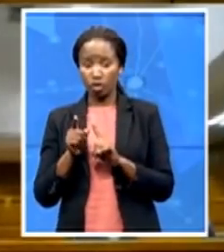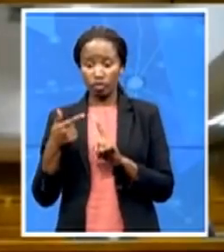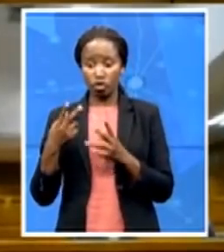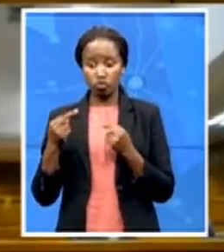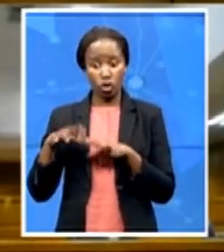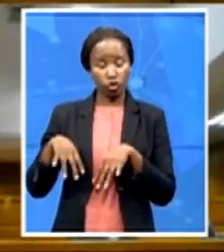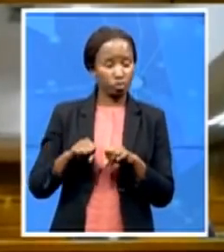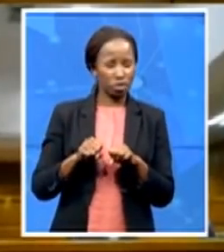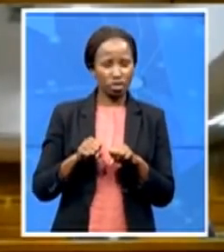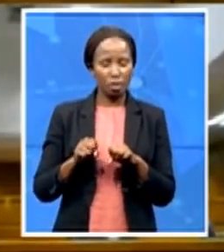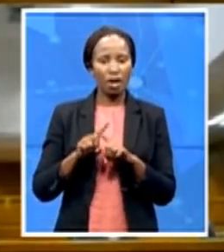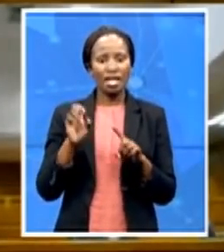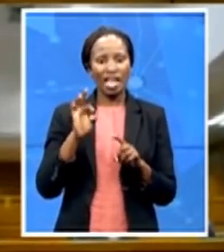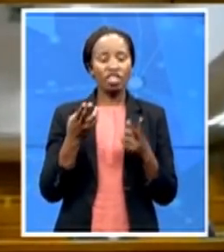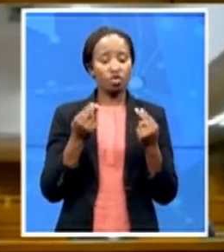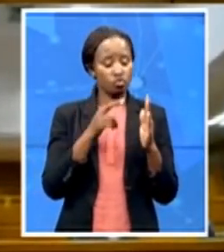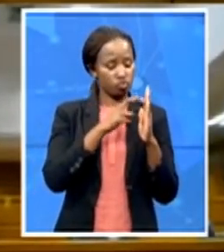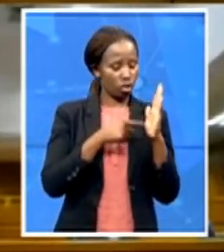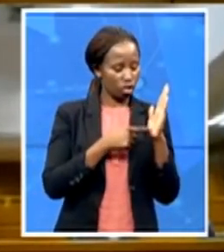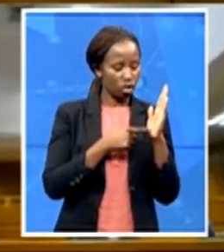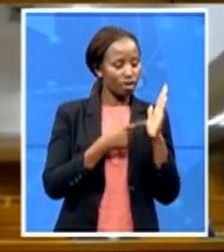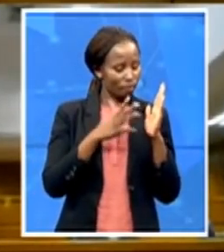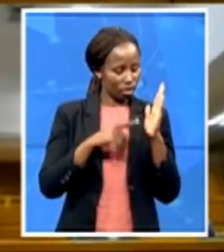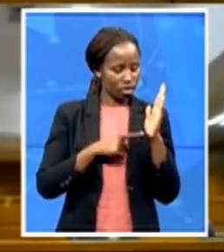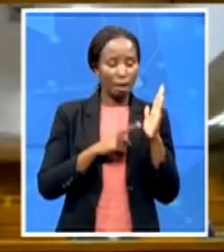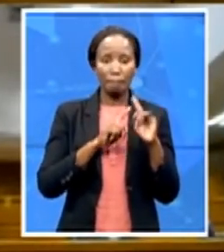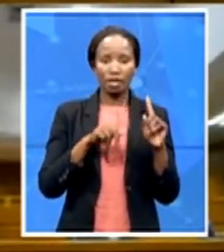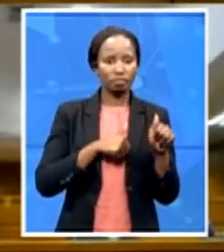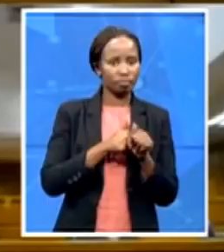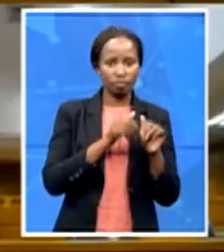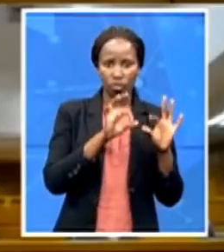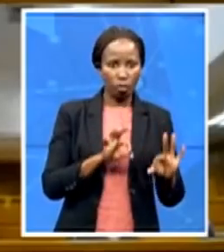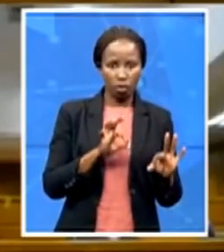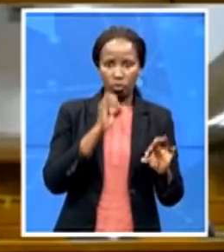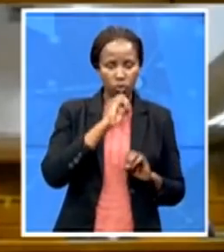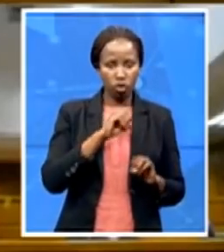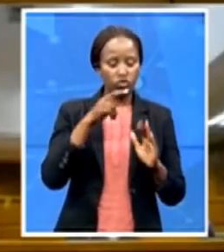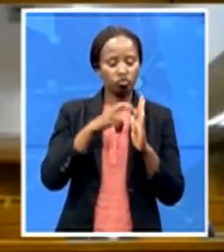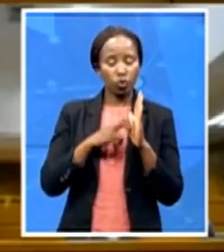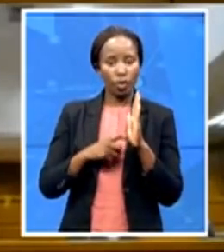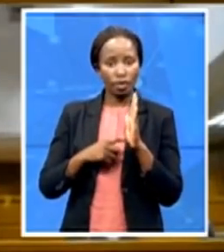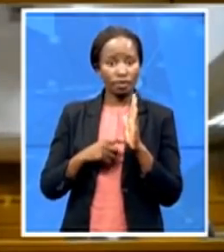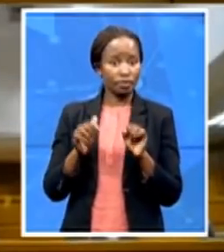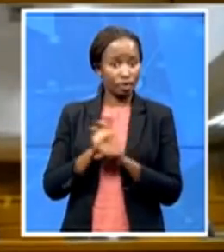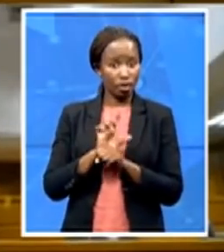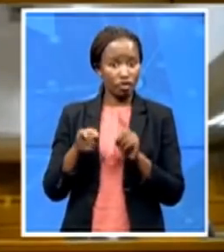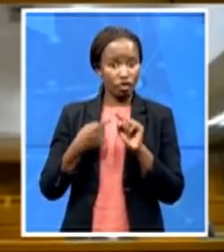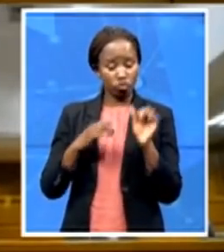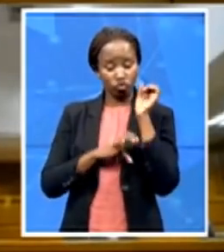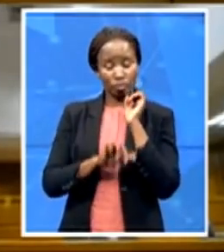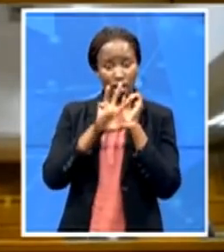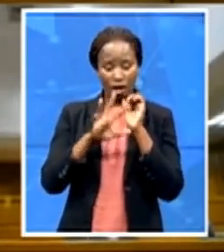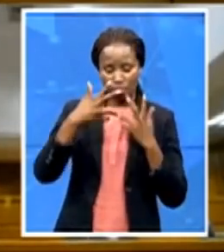retrospectively, in the sense of regulating the grounds and process for the impeachment of a Chapter 9 office bearer based on their conduct or performance in the